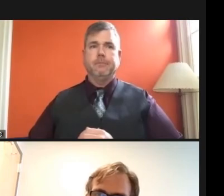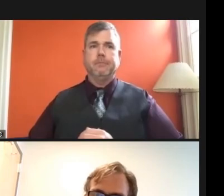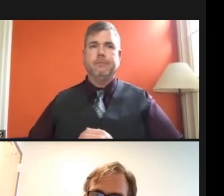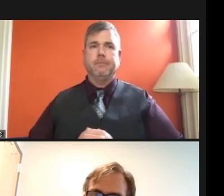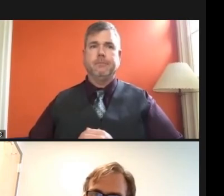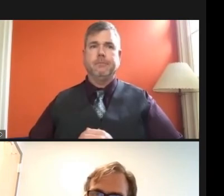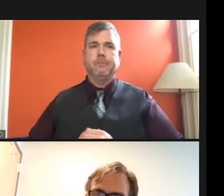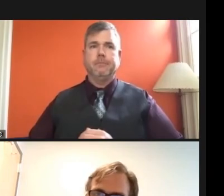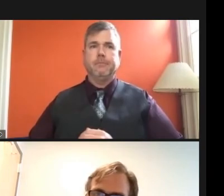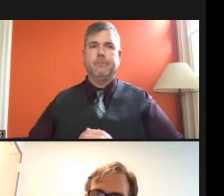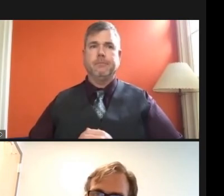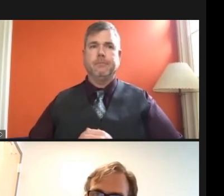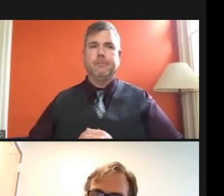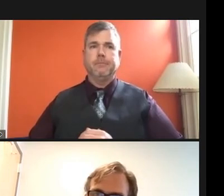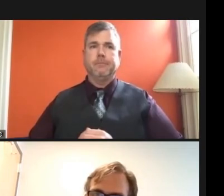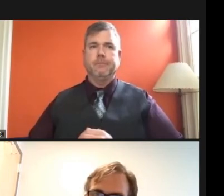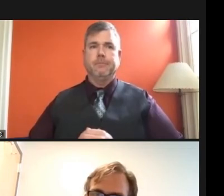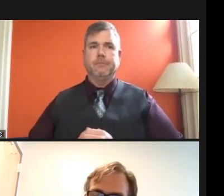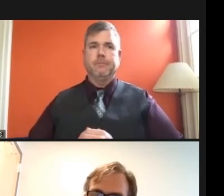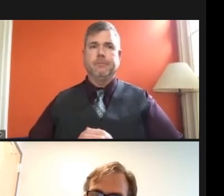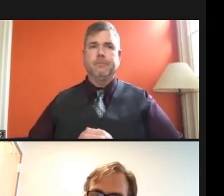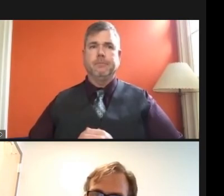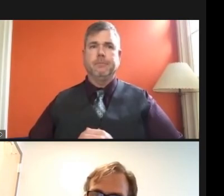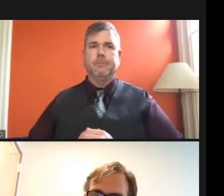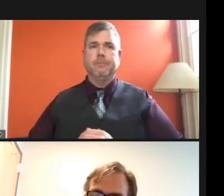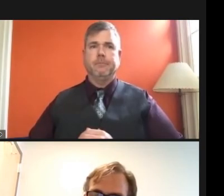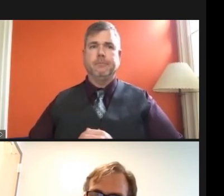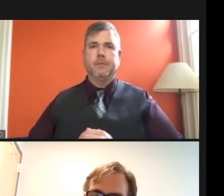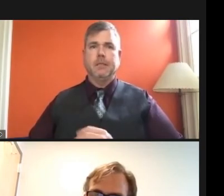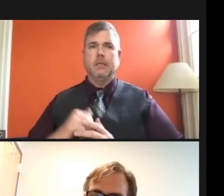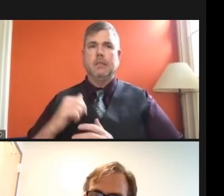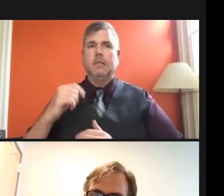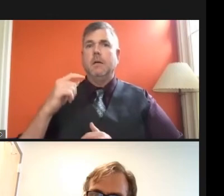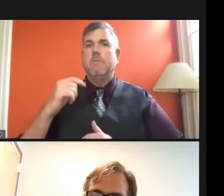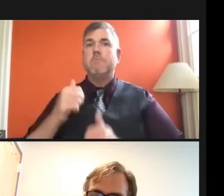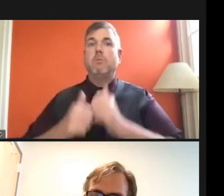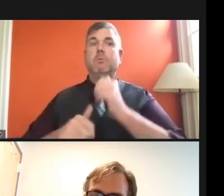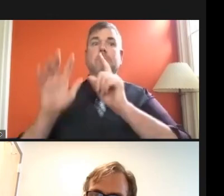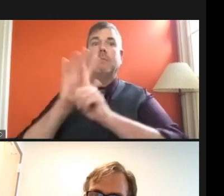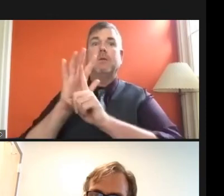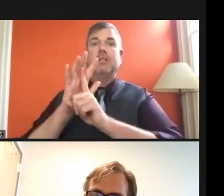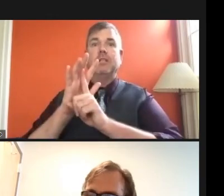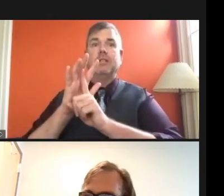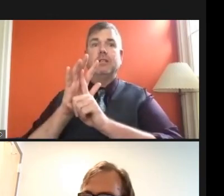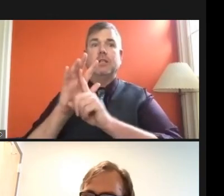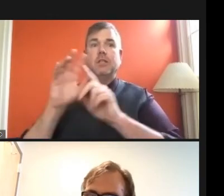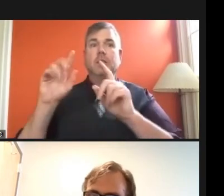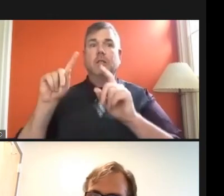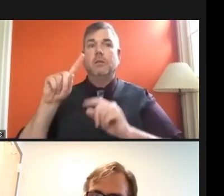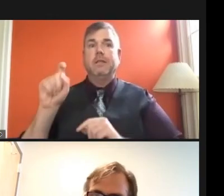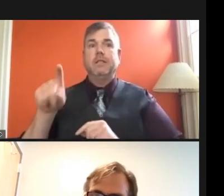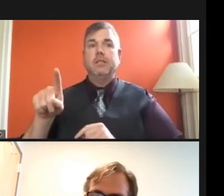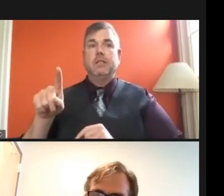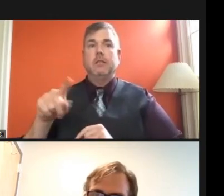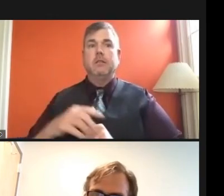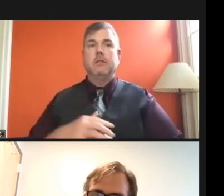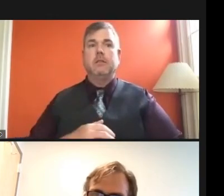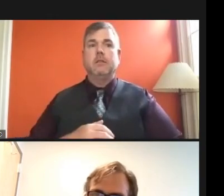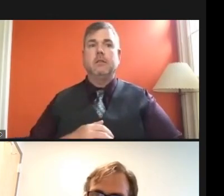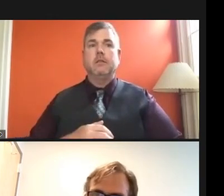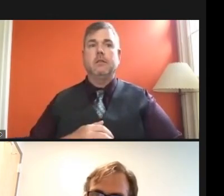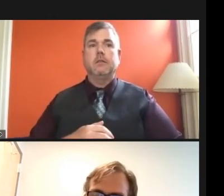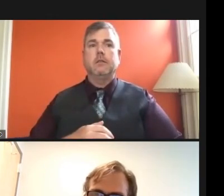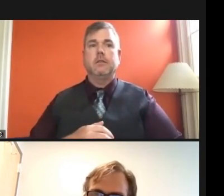most popular topic of question that came in had to do around the outbreak at San Quentin. And Dr. Willis, I believe you covered,